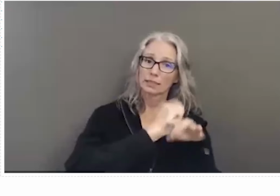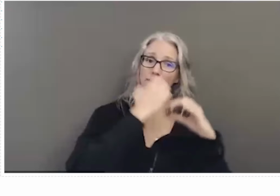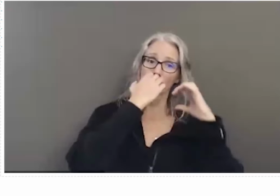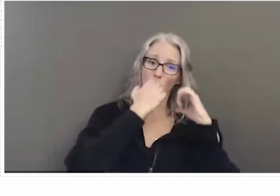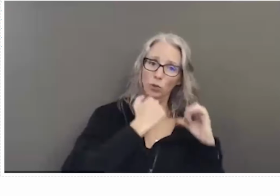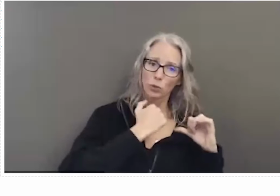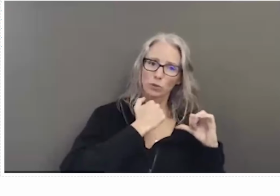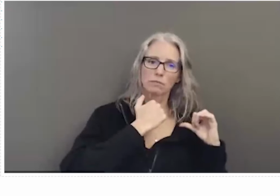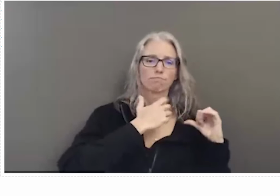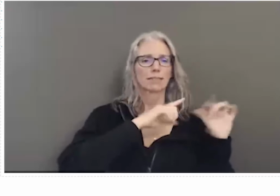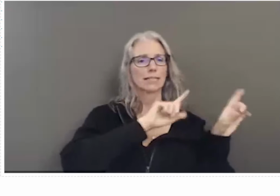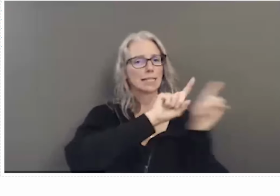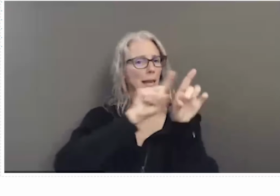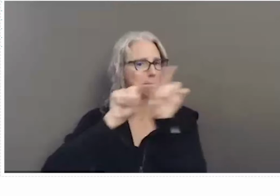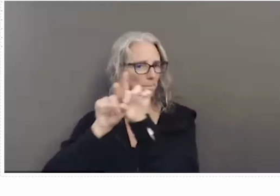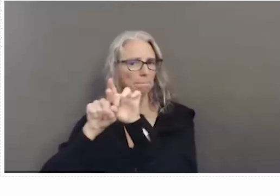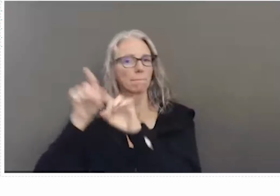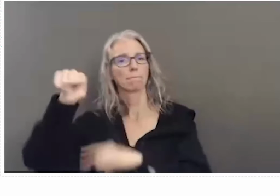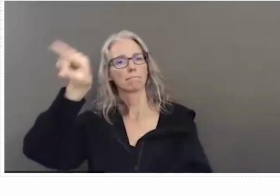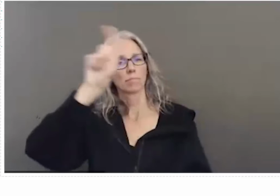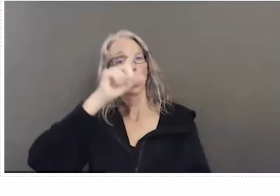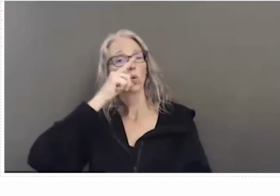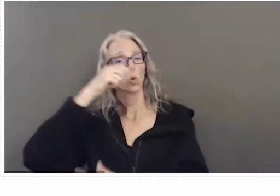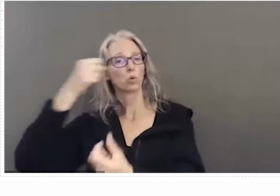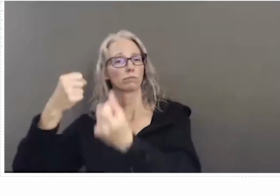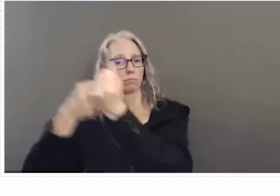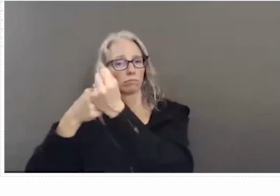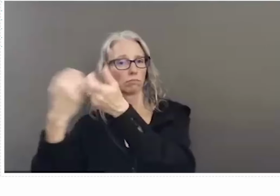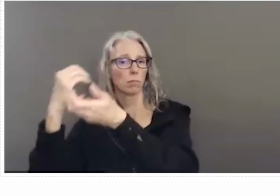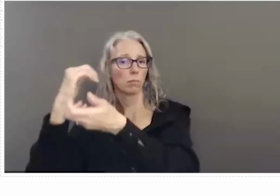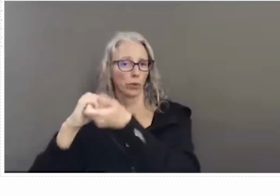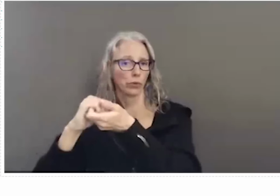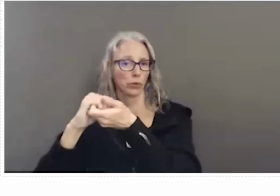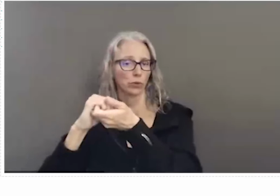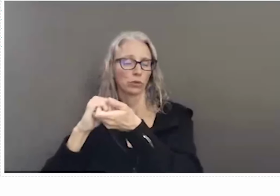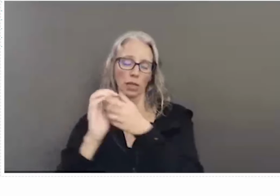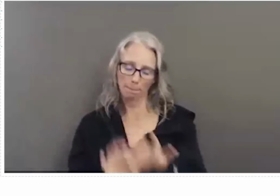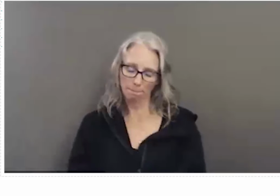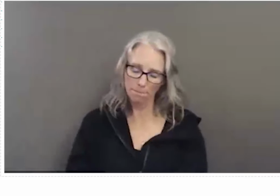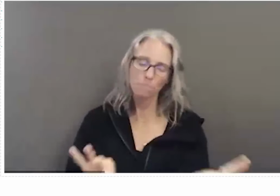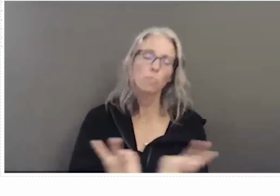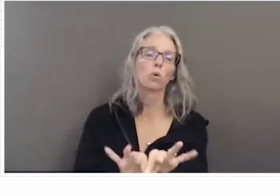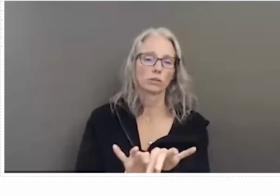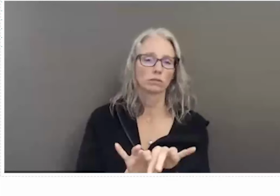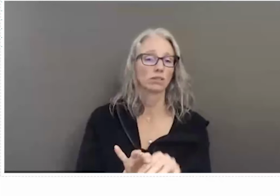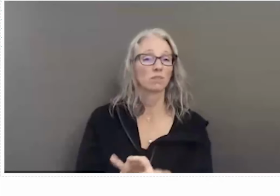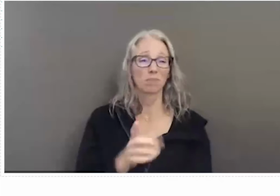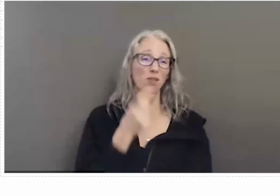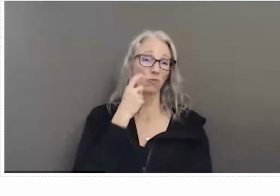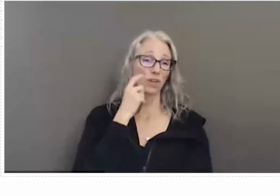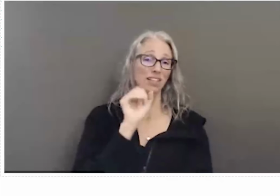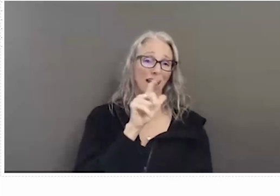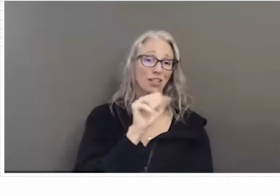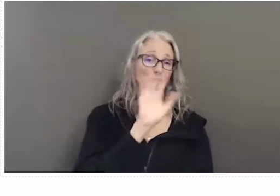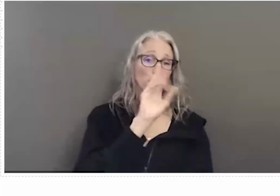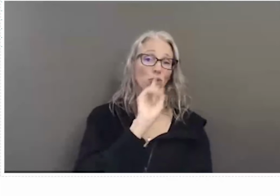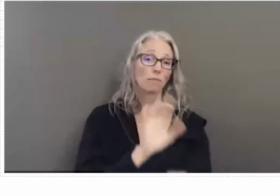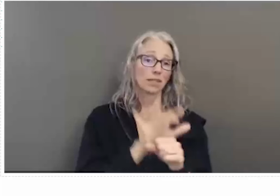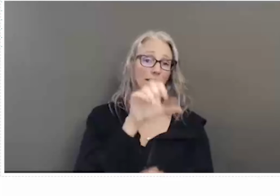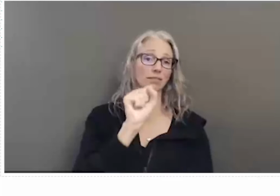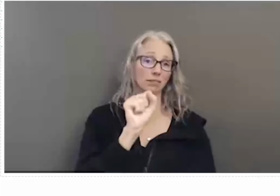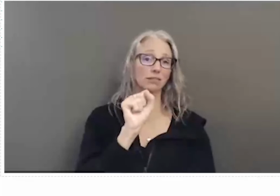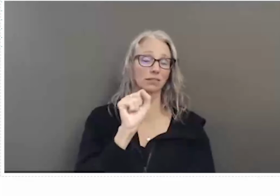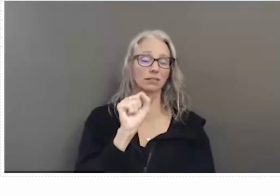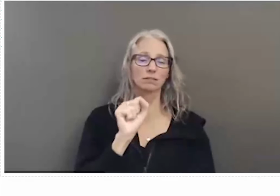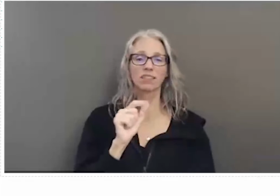And yeah, Alicia, what you said is so true. Ultimately, staying true to our mandate and vision is really the most important